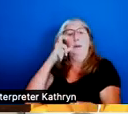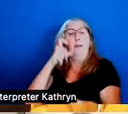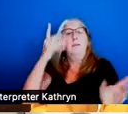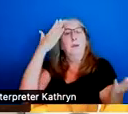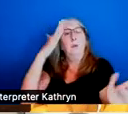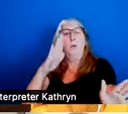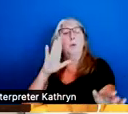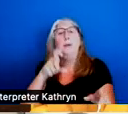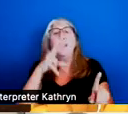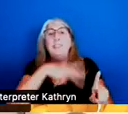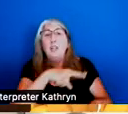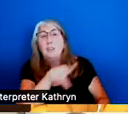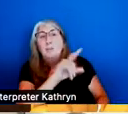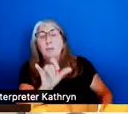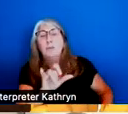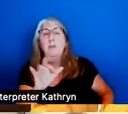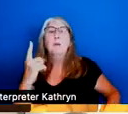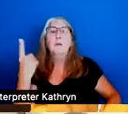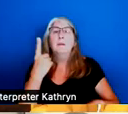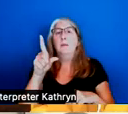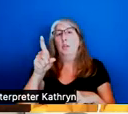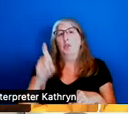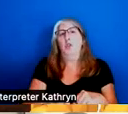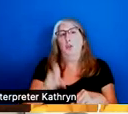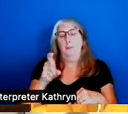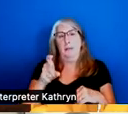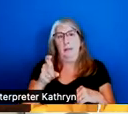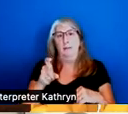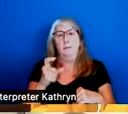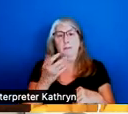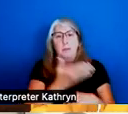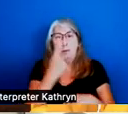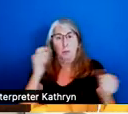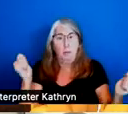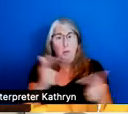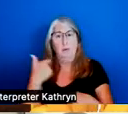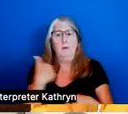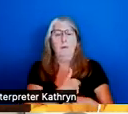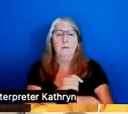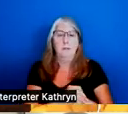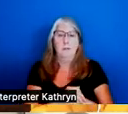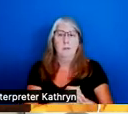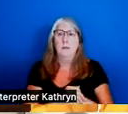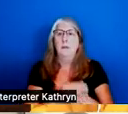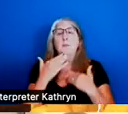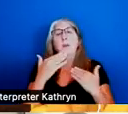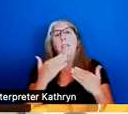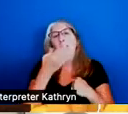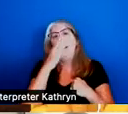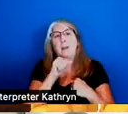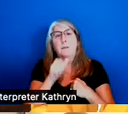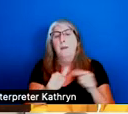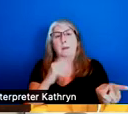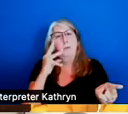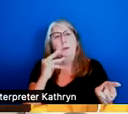judge them either. But it's something that should be there for us. But I thank God that I'm not there no more, but